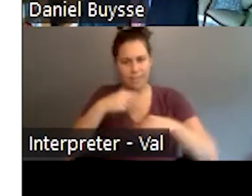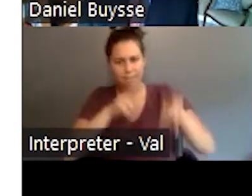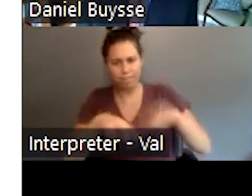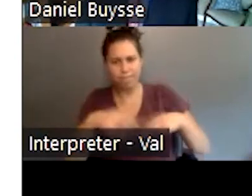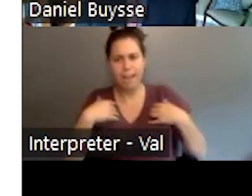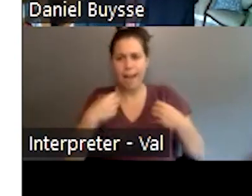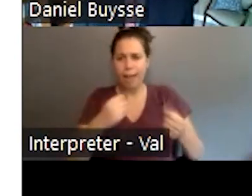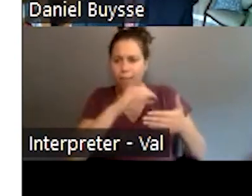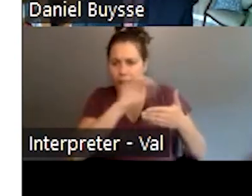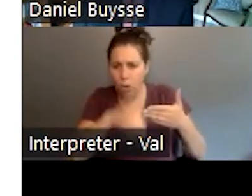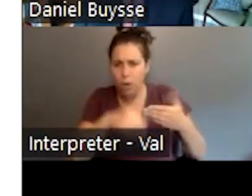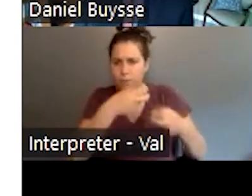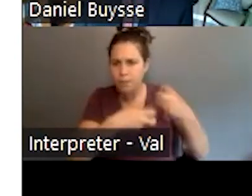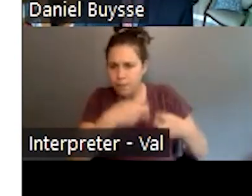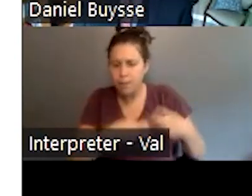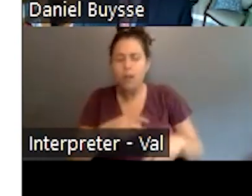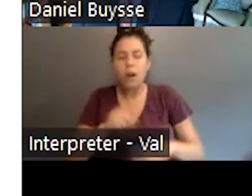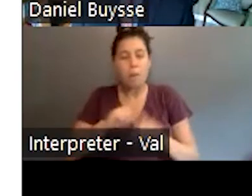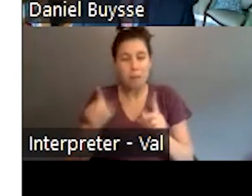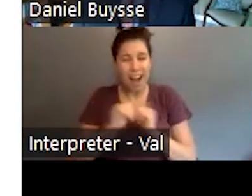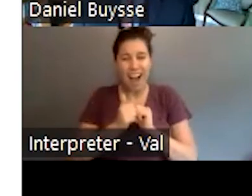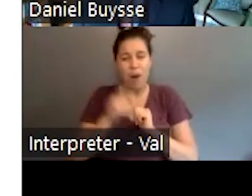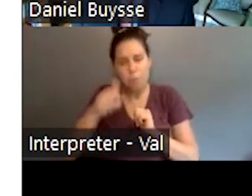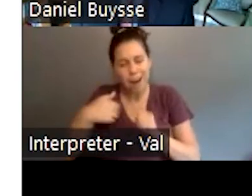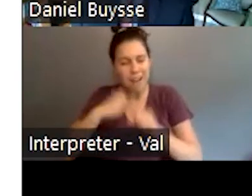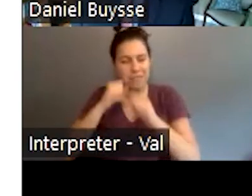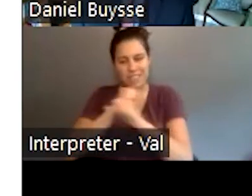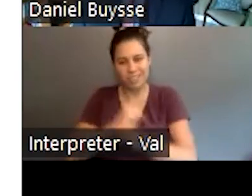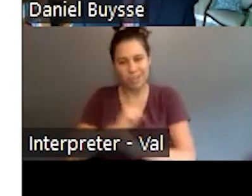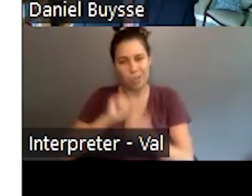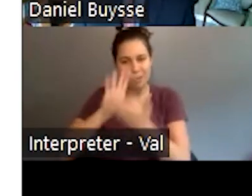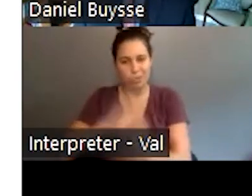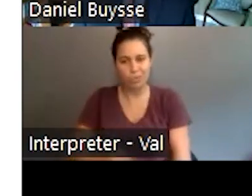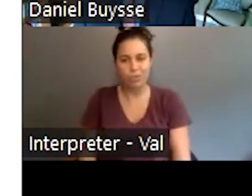do that, we need to have some statistical approaches for doing so.